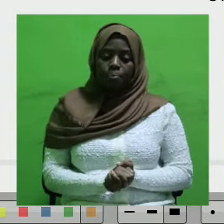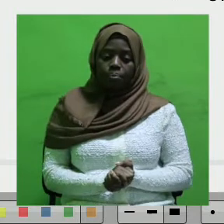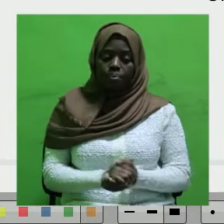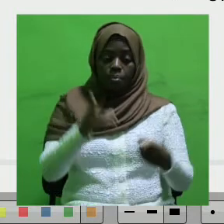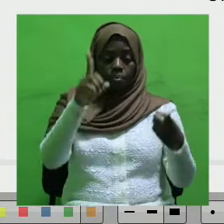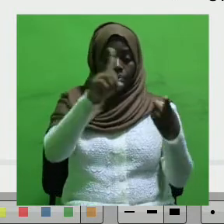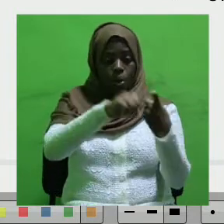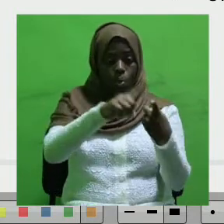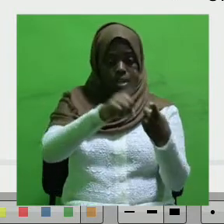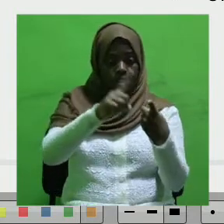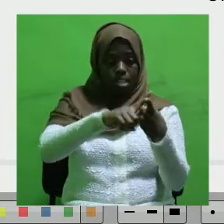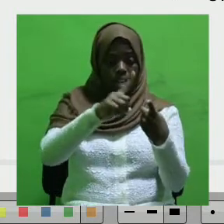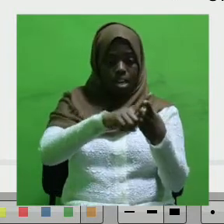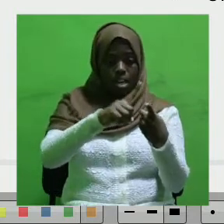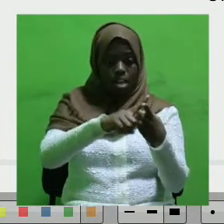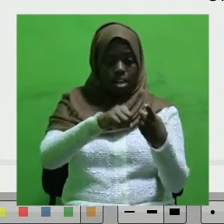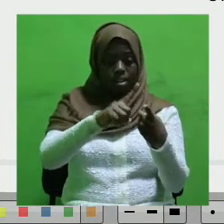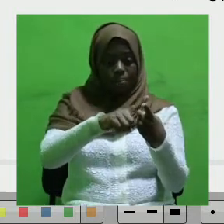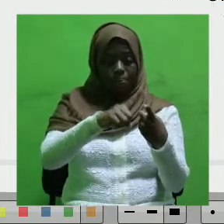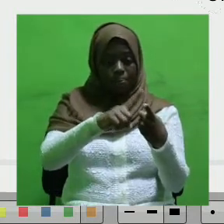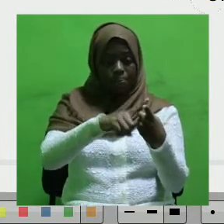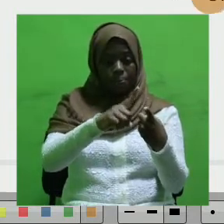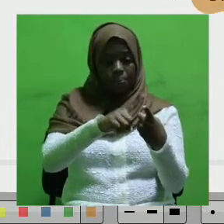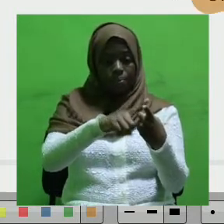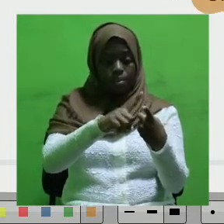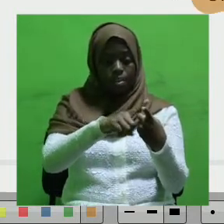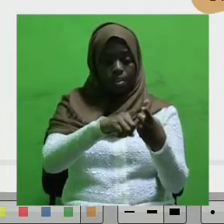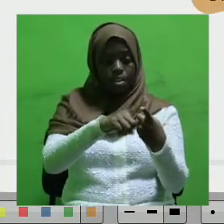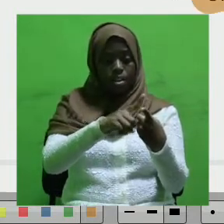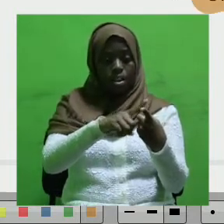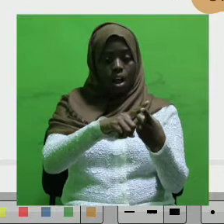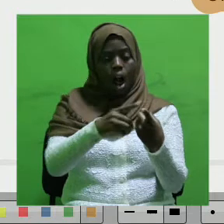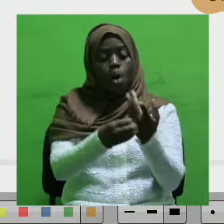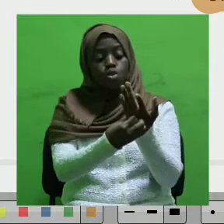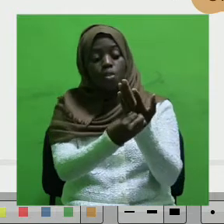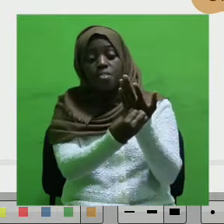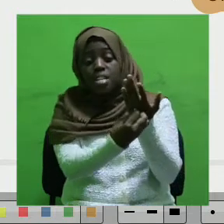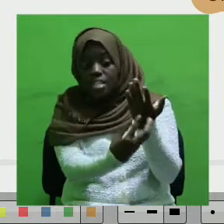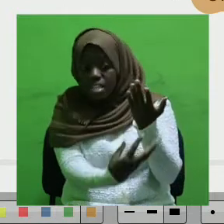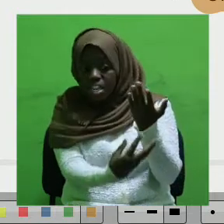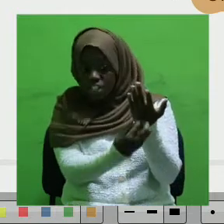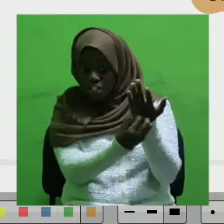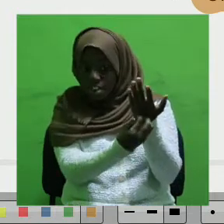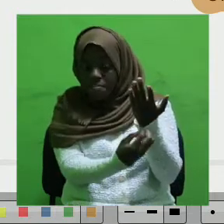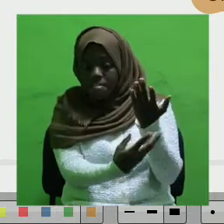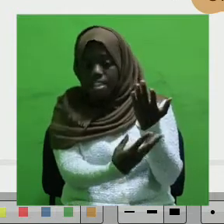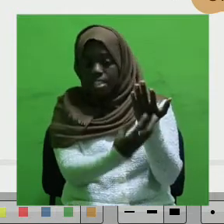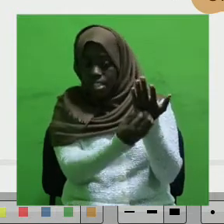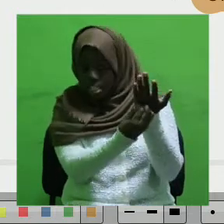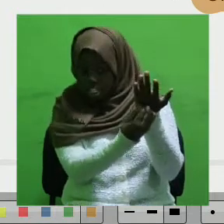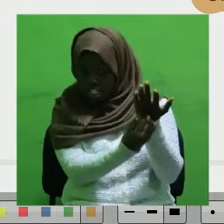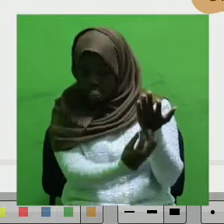have ultrafiltration, in which we have talked about ultrafiltration, in which the blood